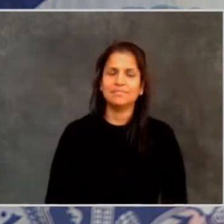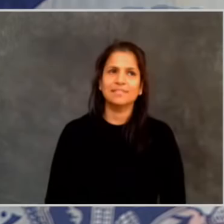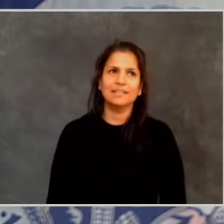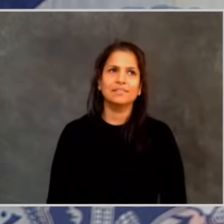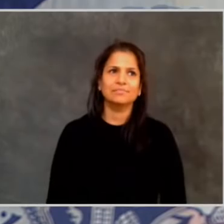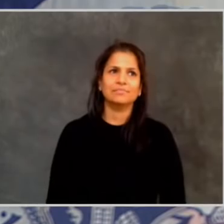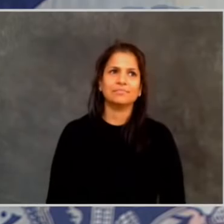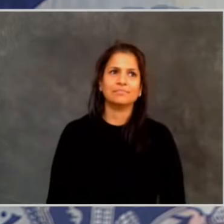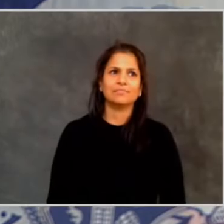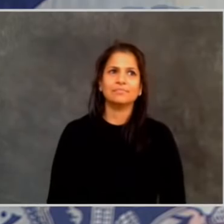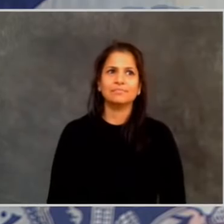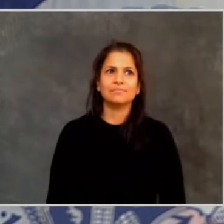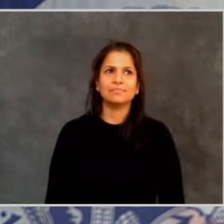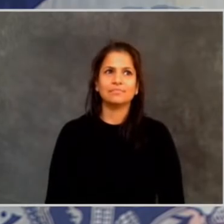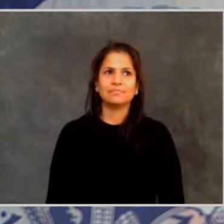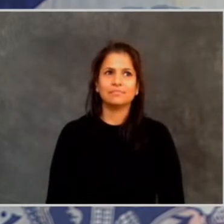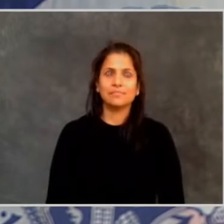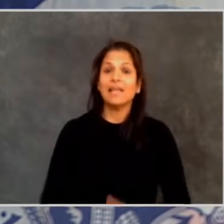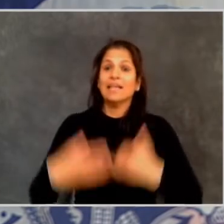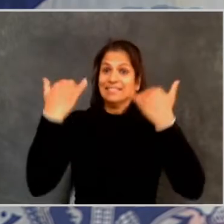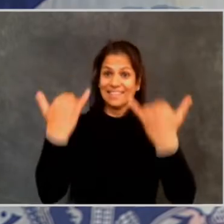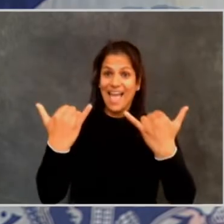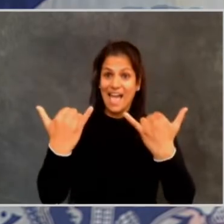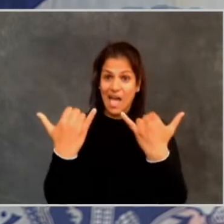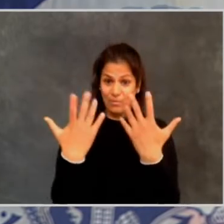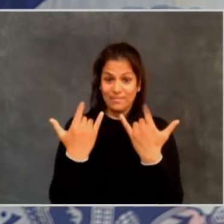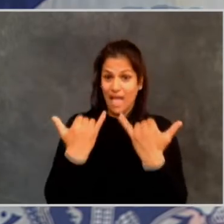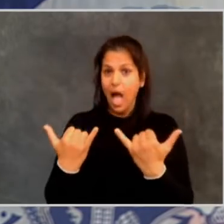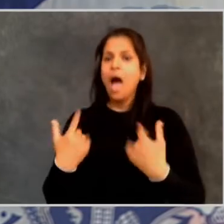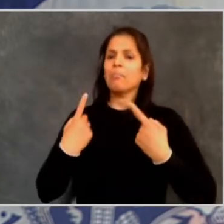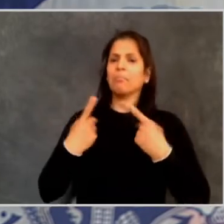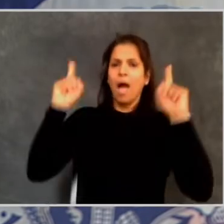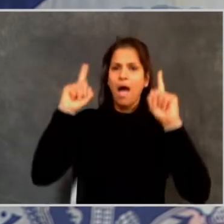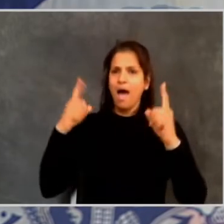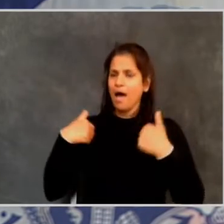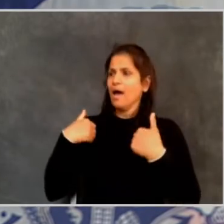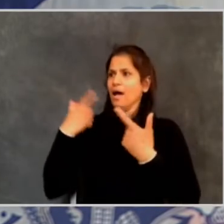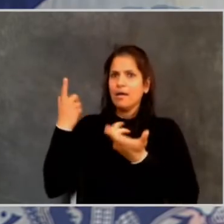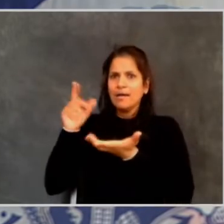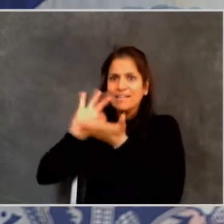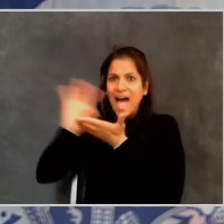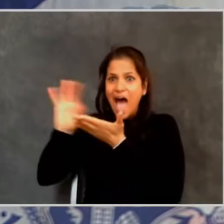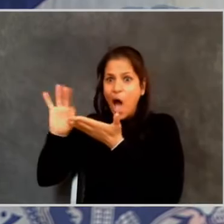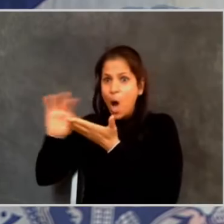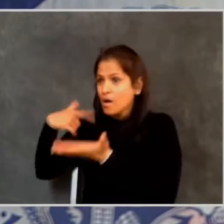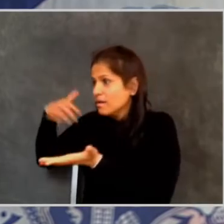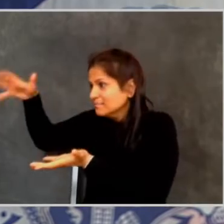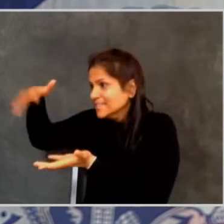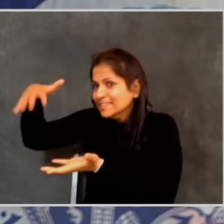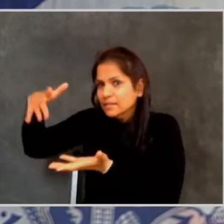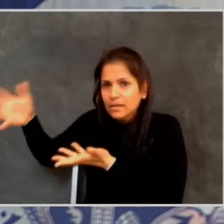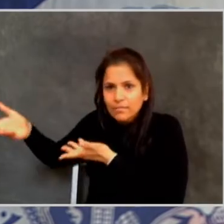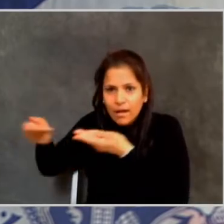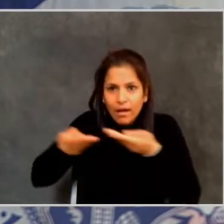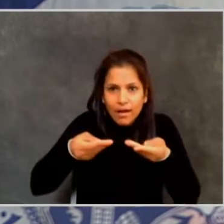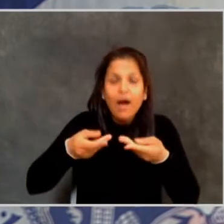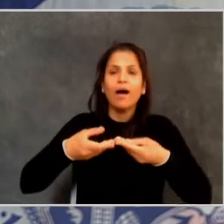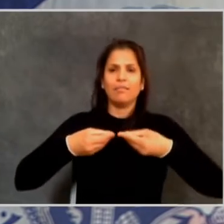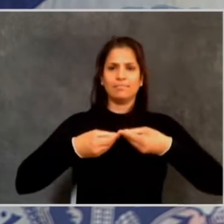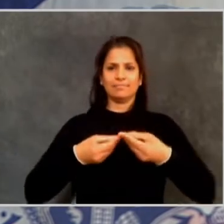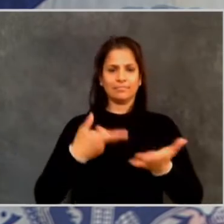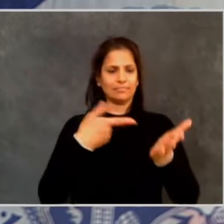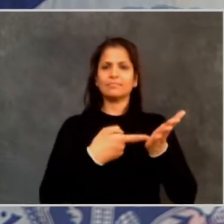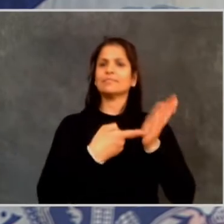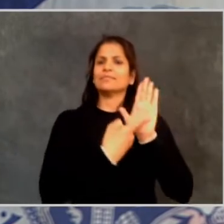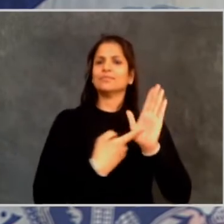and remains job one for folks experiencing the disparity and everyone is to protect the hospital system. That's where